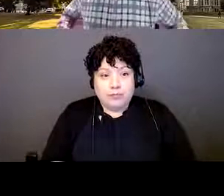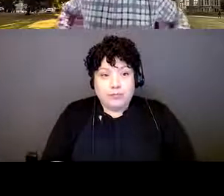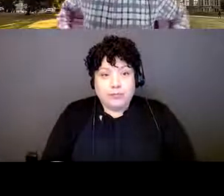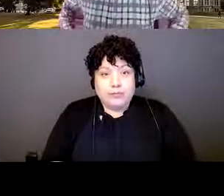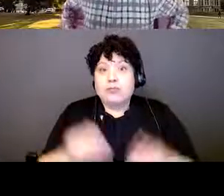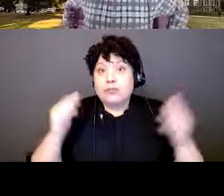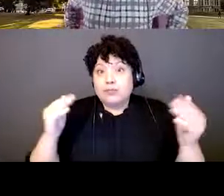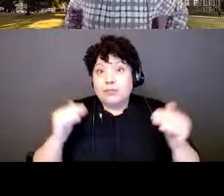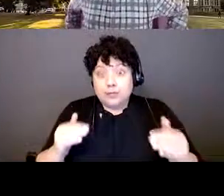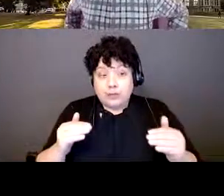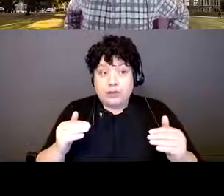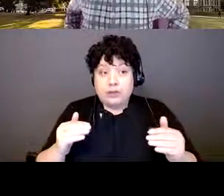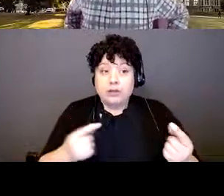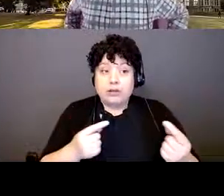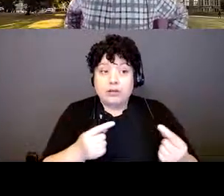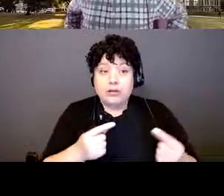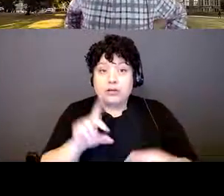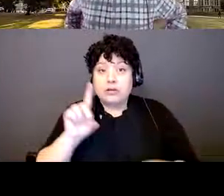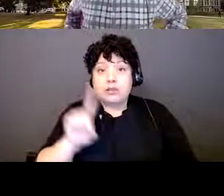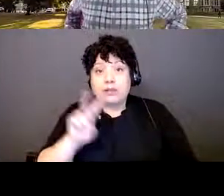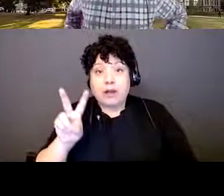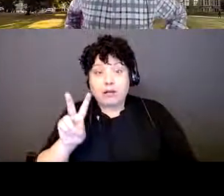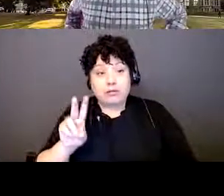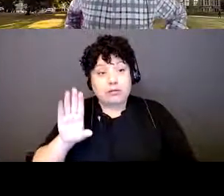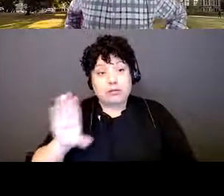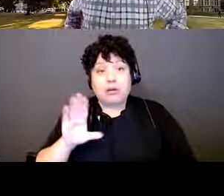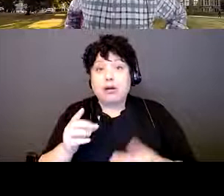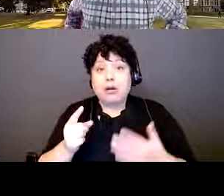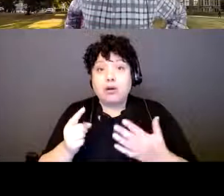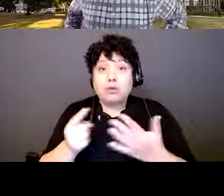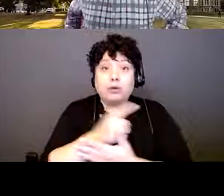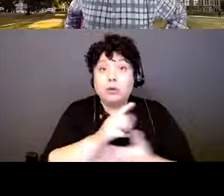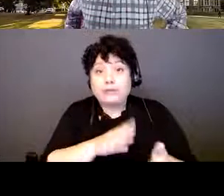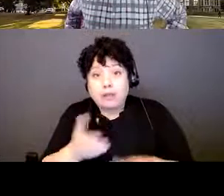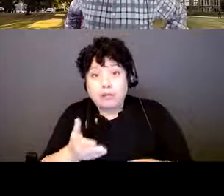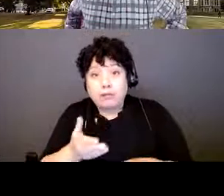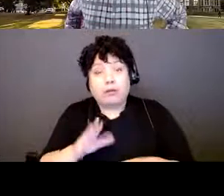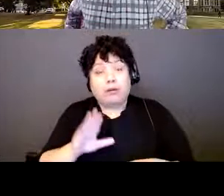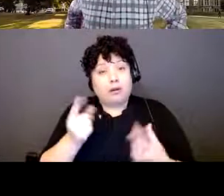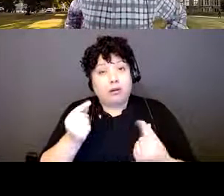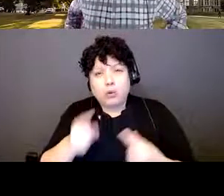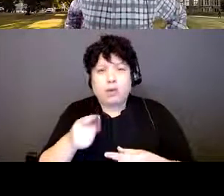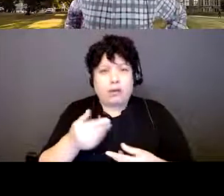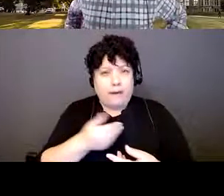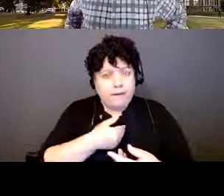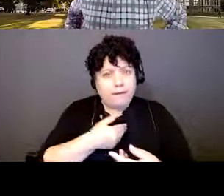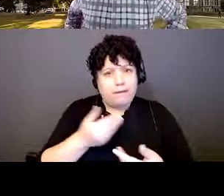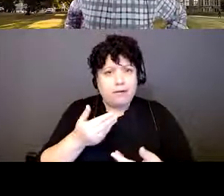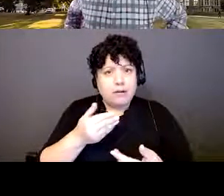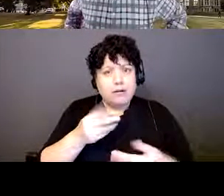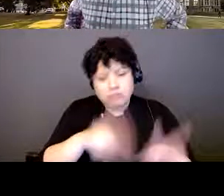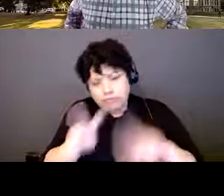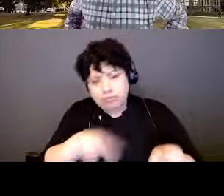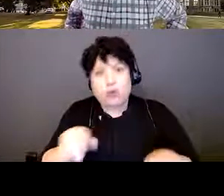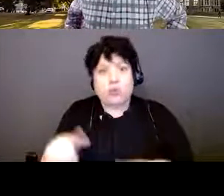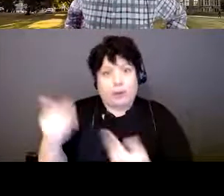So in the past, our Domestic Violence Death Review Committee, with every death that's reviewed, we make a number of recommendations. They go to